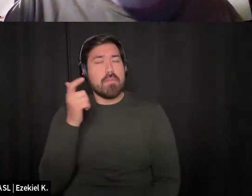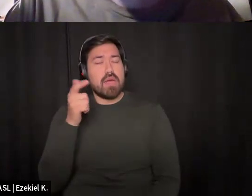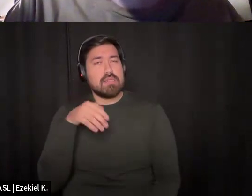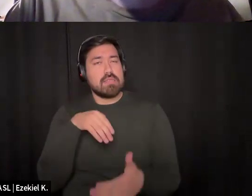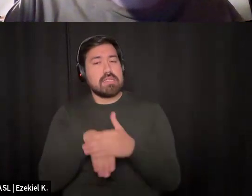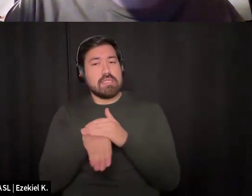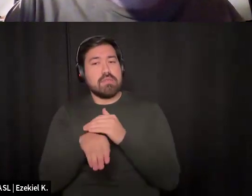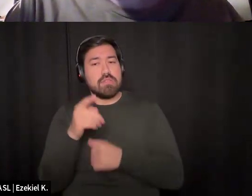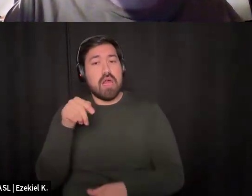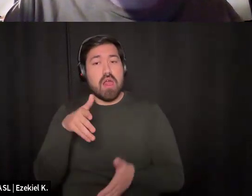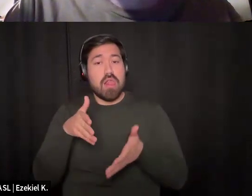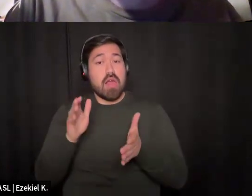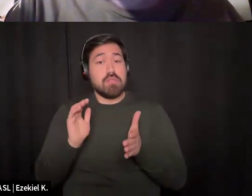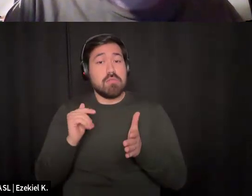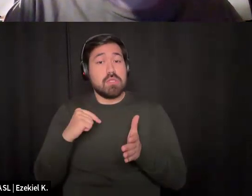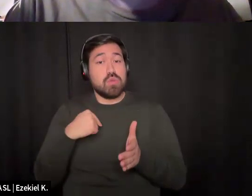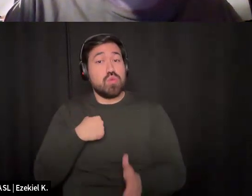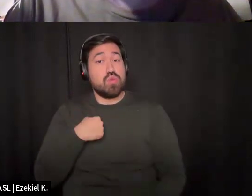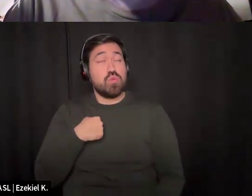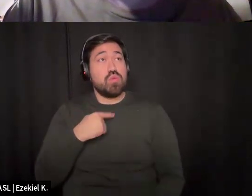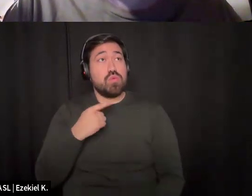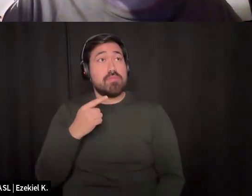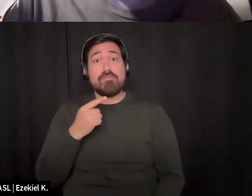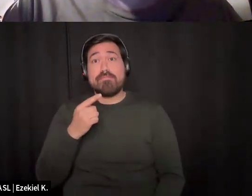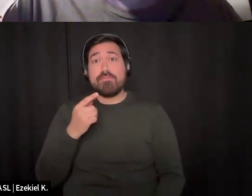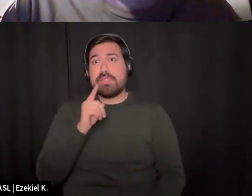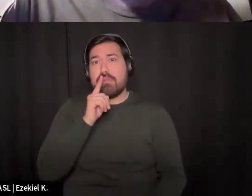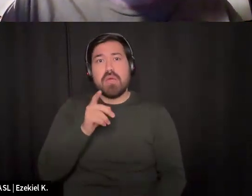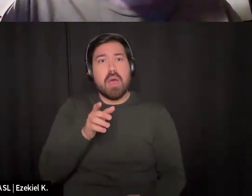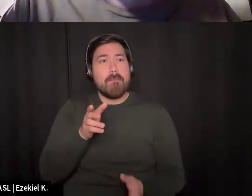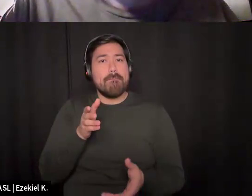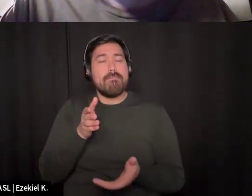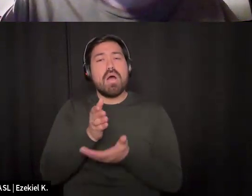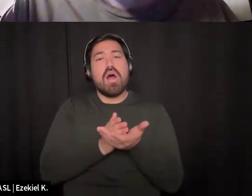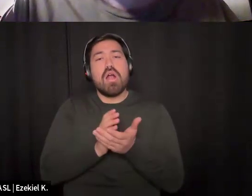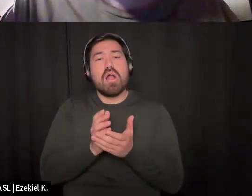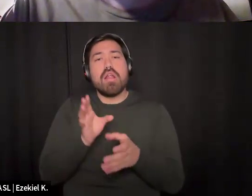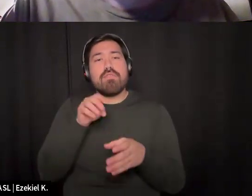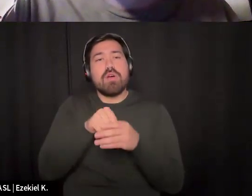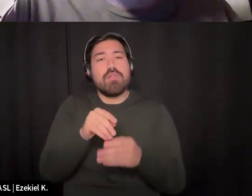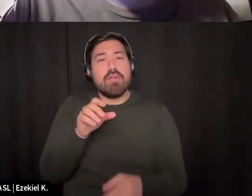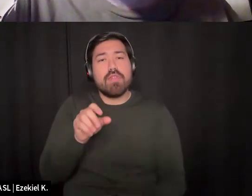that it allows me to also be a part of the birding community, be around fellow birders,